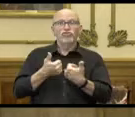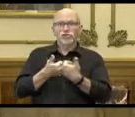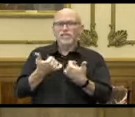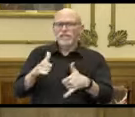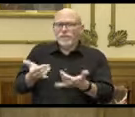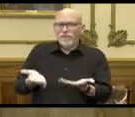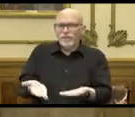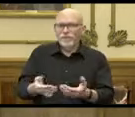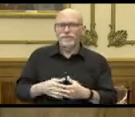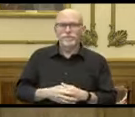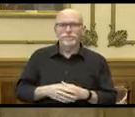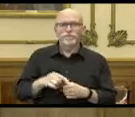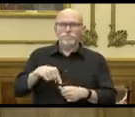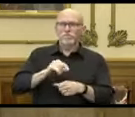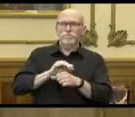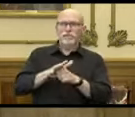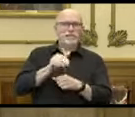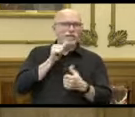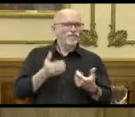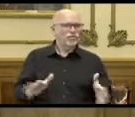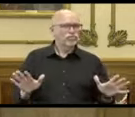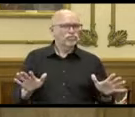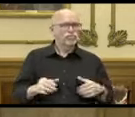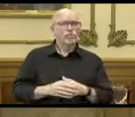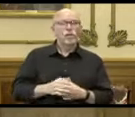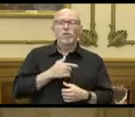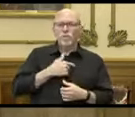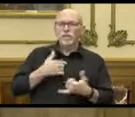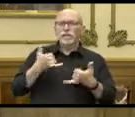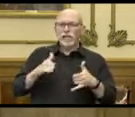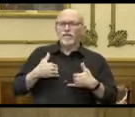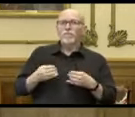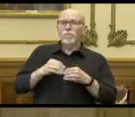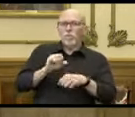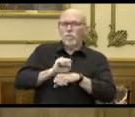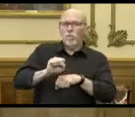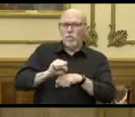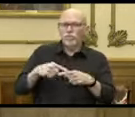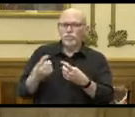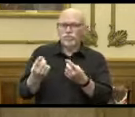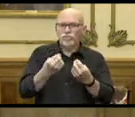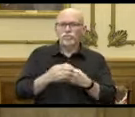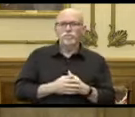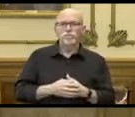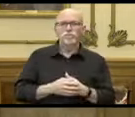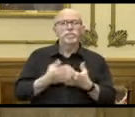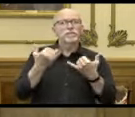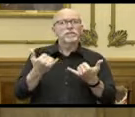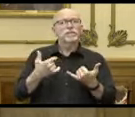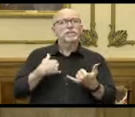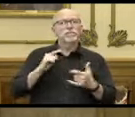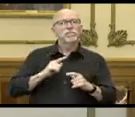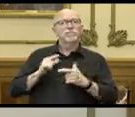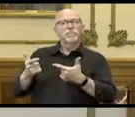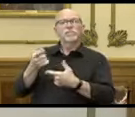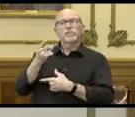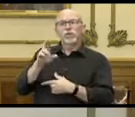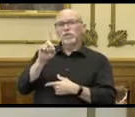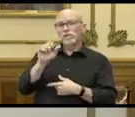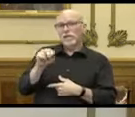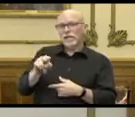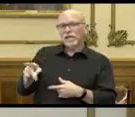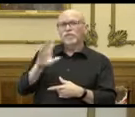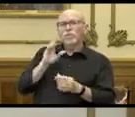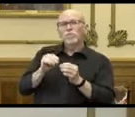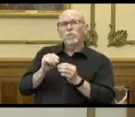This pandemic is far from over, and we have more work to do. I'd like to now turn it over to Dr. Dan to give an